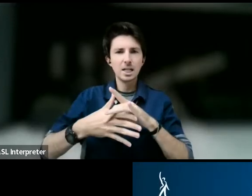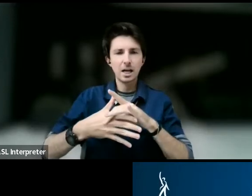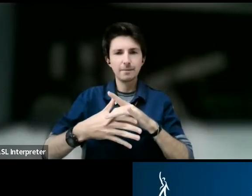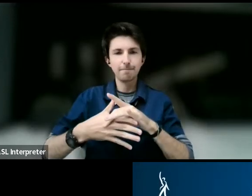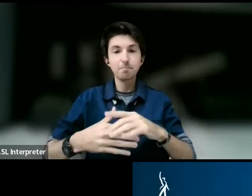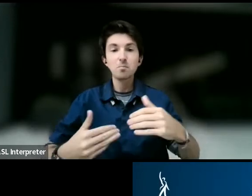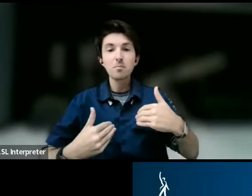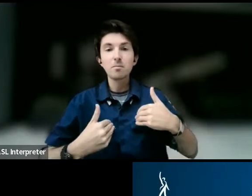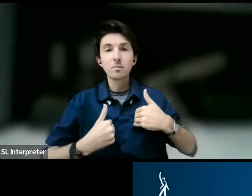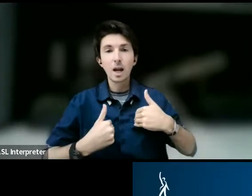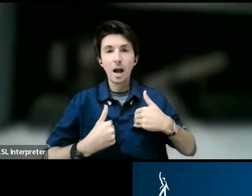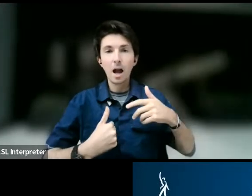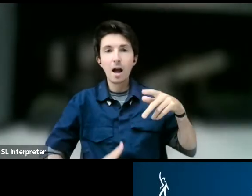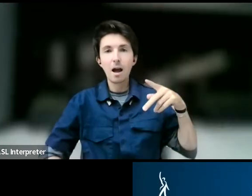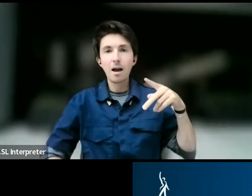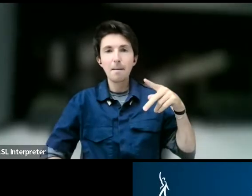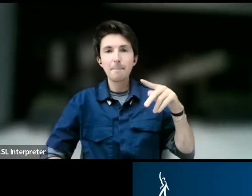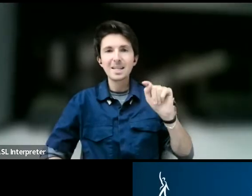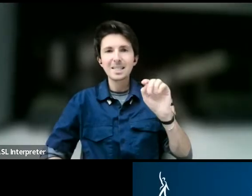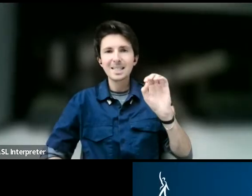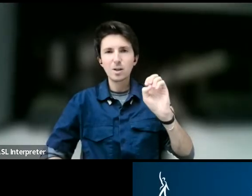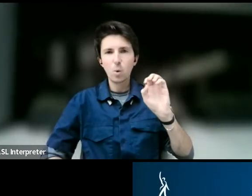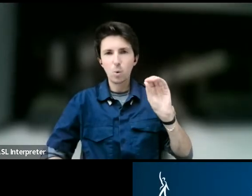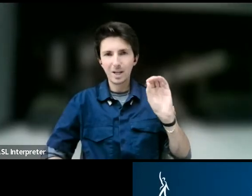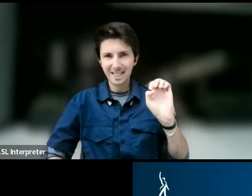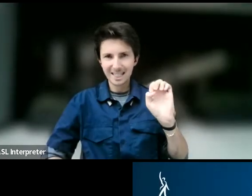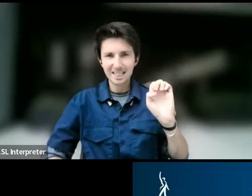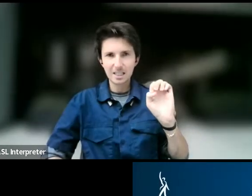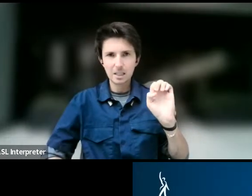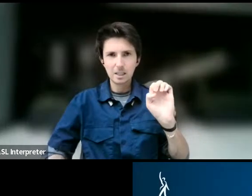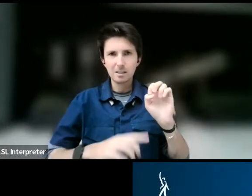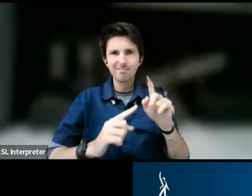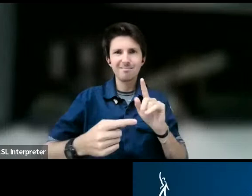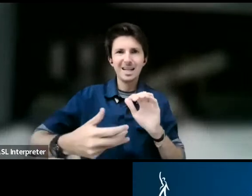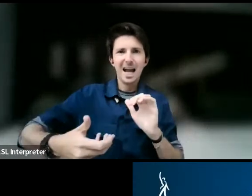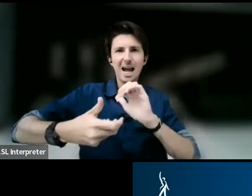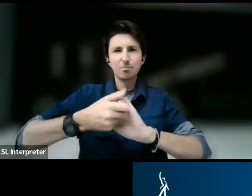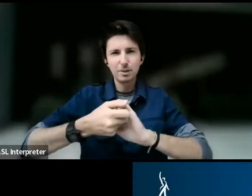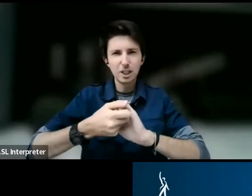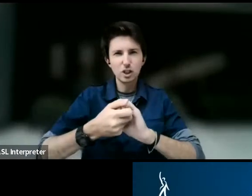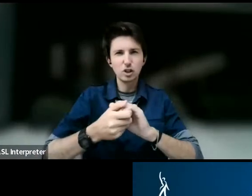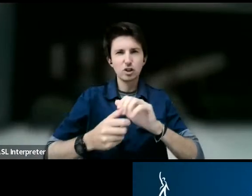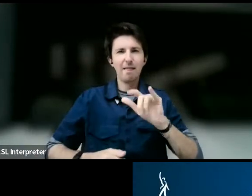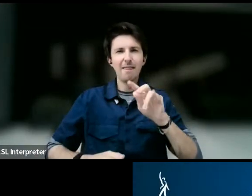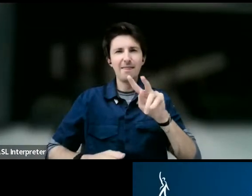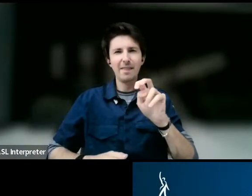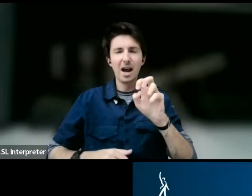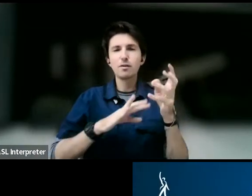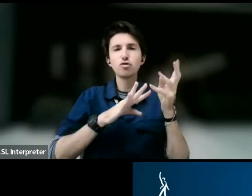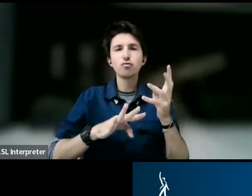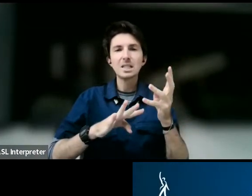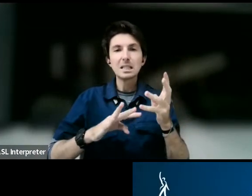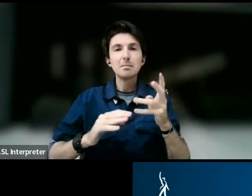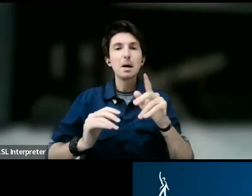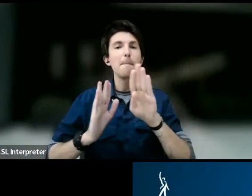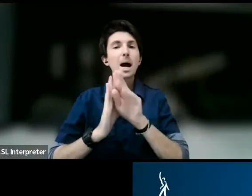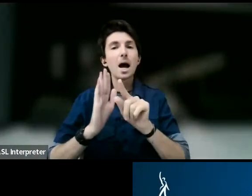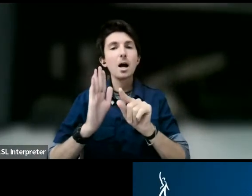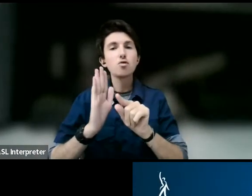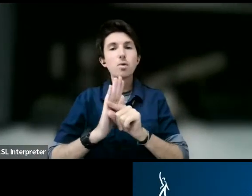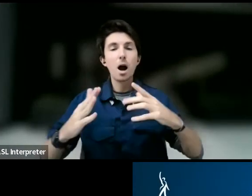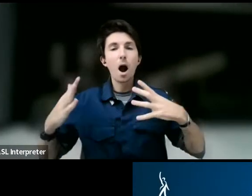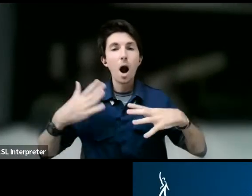Force on Education, Outreach, and Engagement live stream, TV theatrical background costume fittings and wardrobe